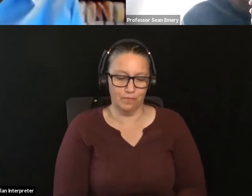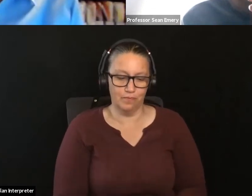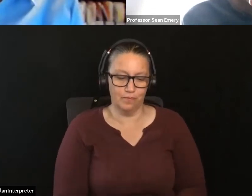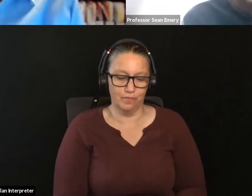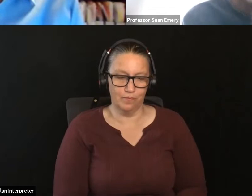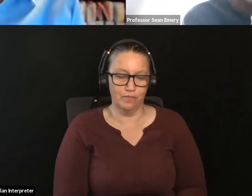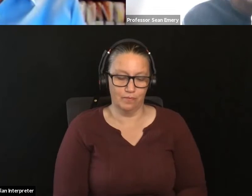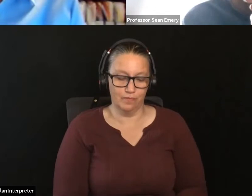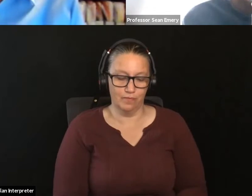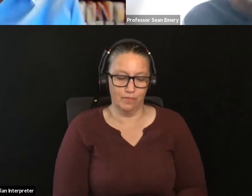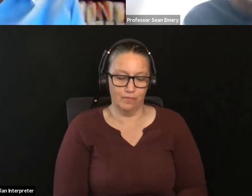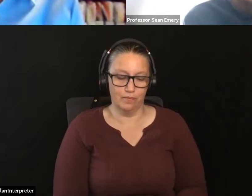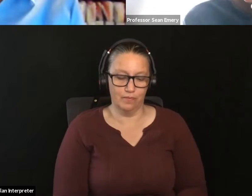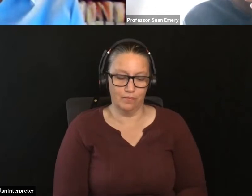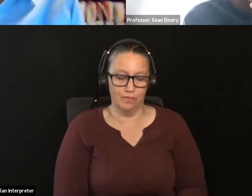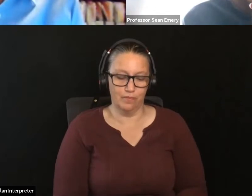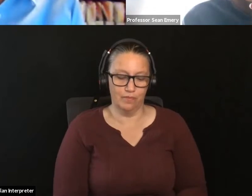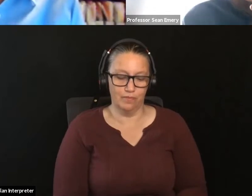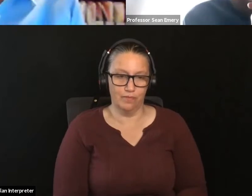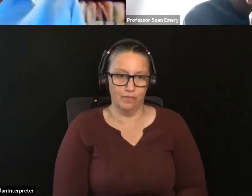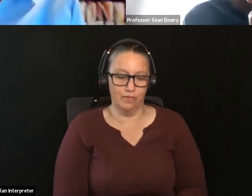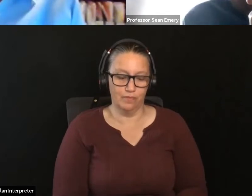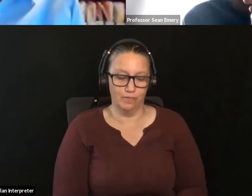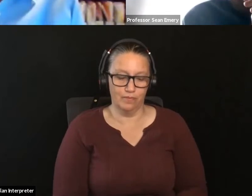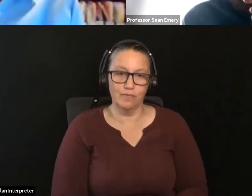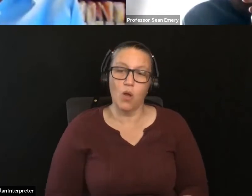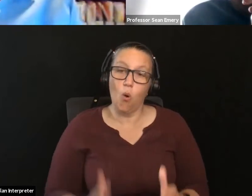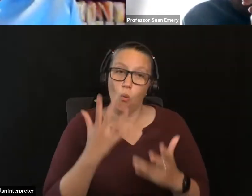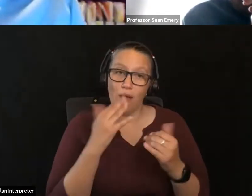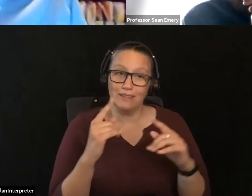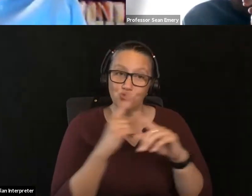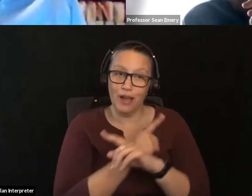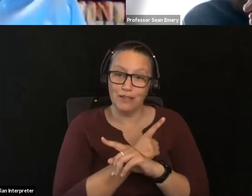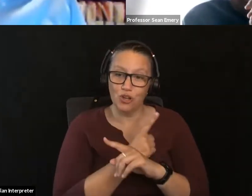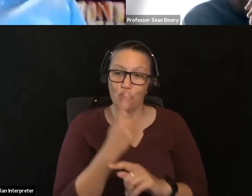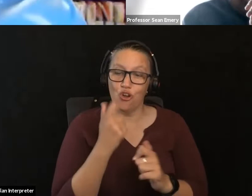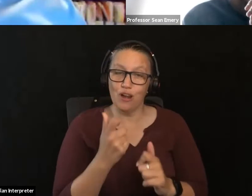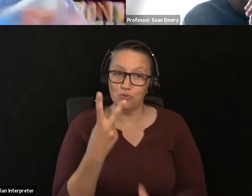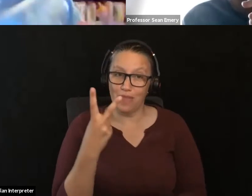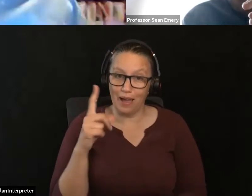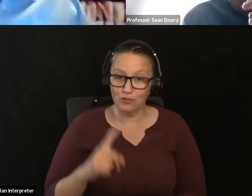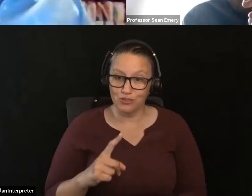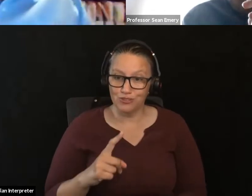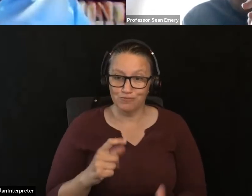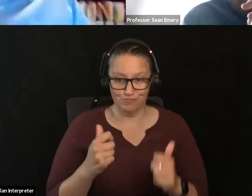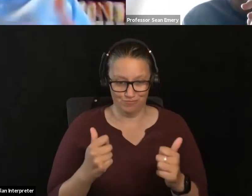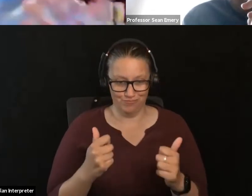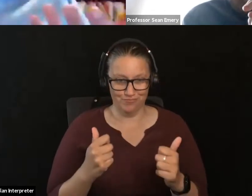the 1990s and early 2000s, you got a lot of younger doctors who thought, yeah,